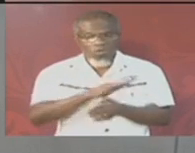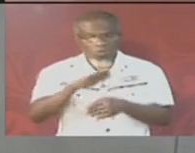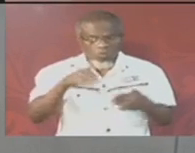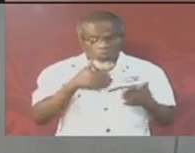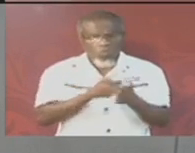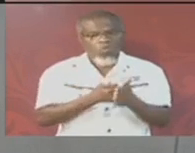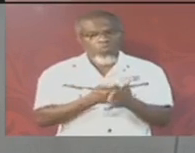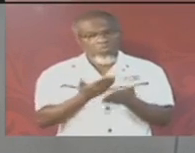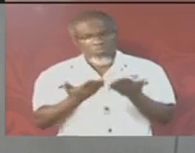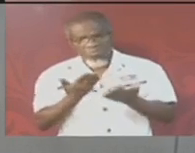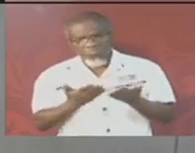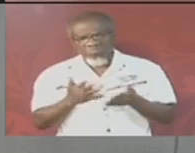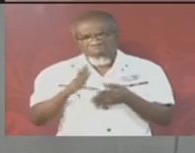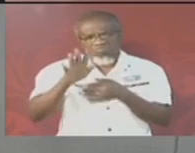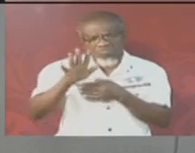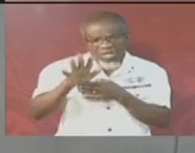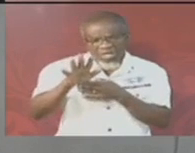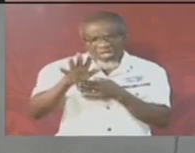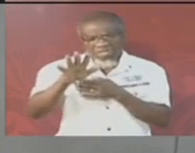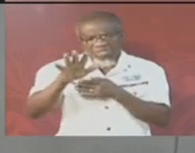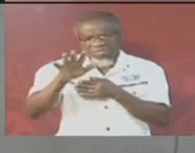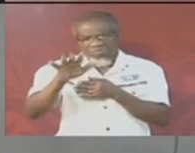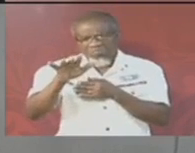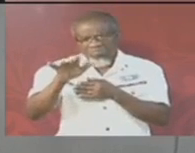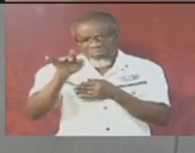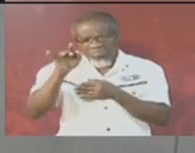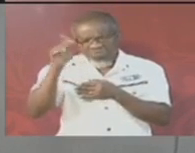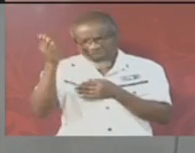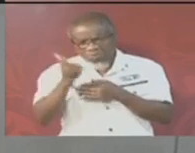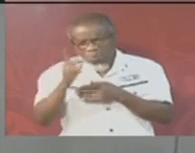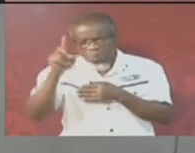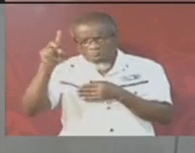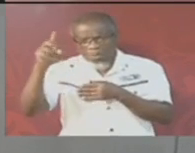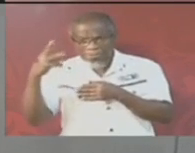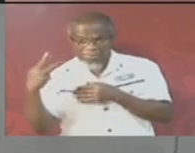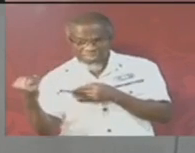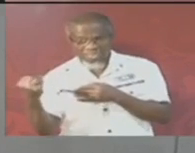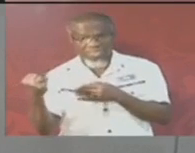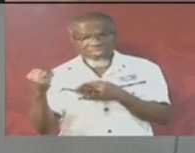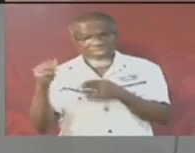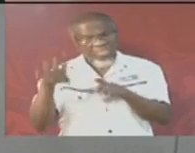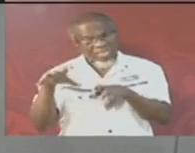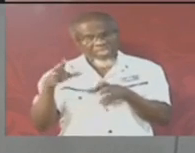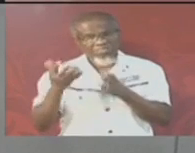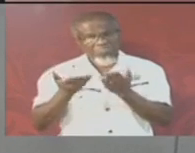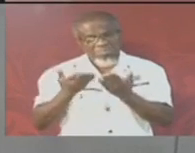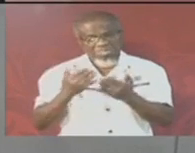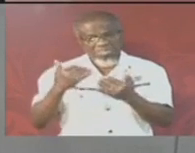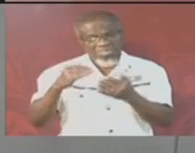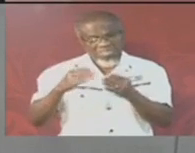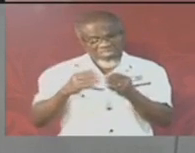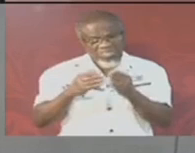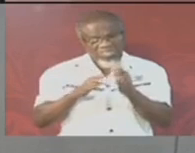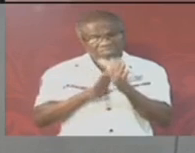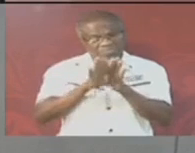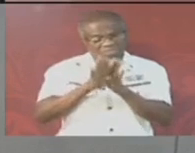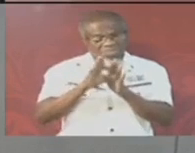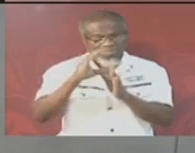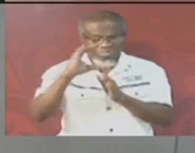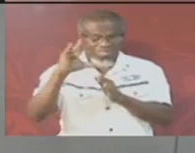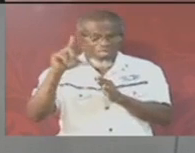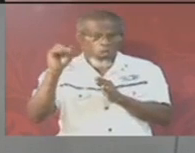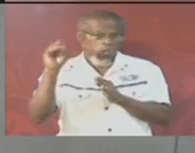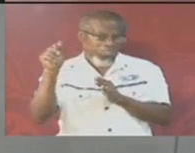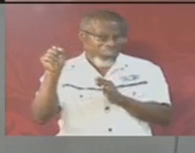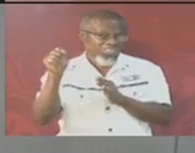So having another vaccine would not change the issue as it relates to that particular concern that those individuals have. But what we